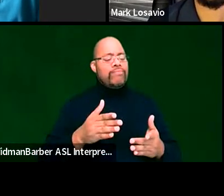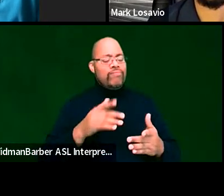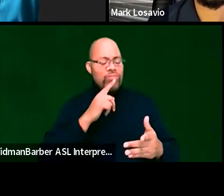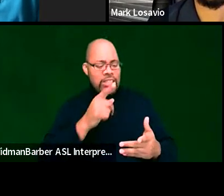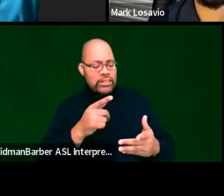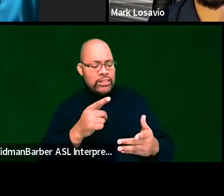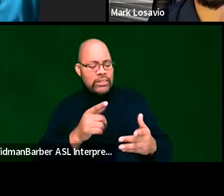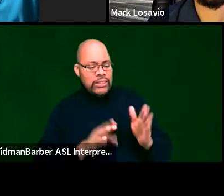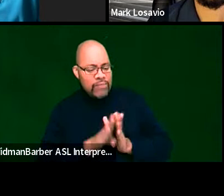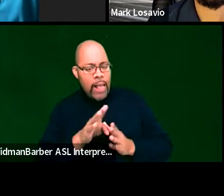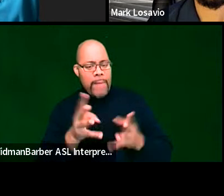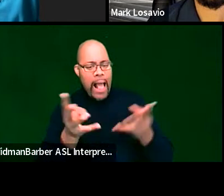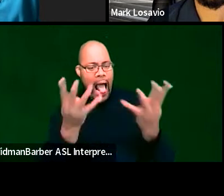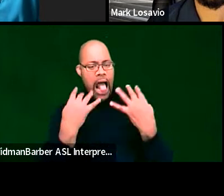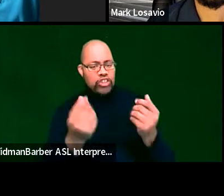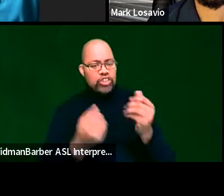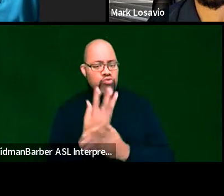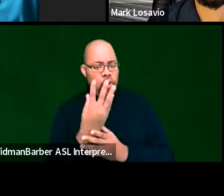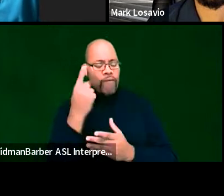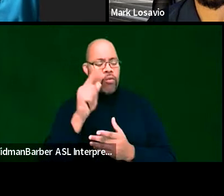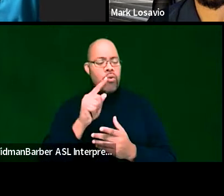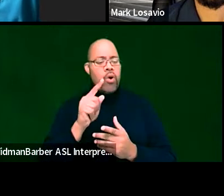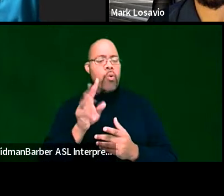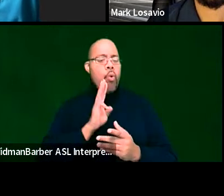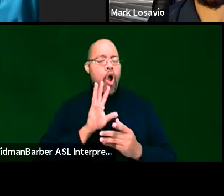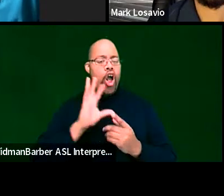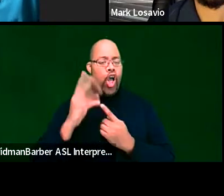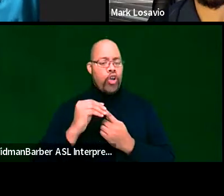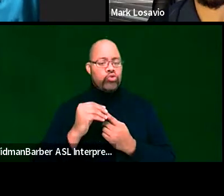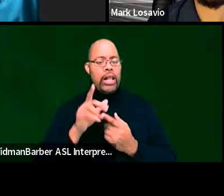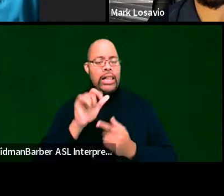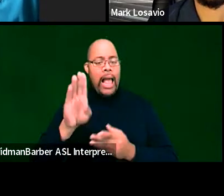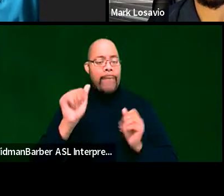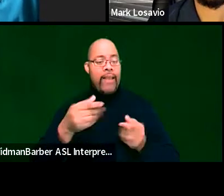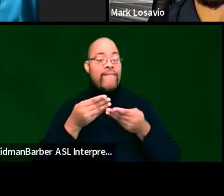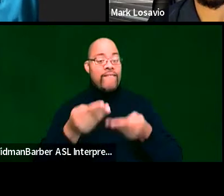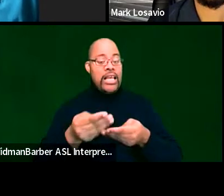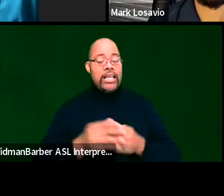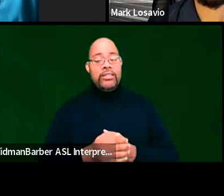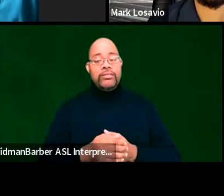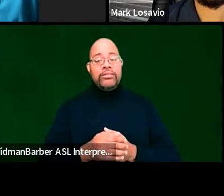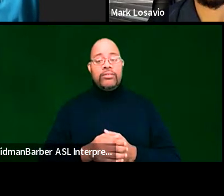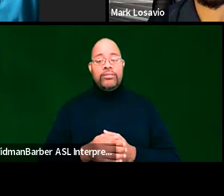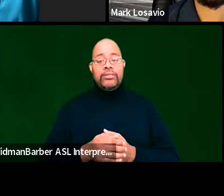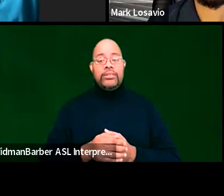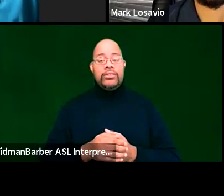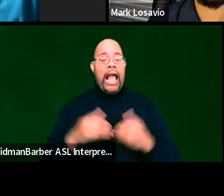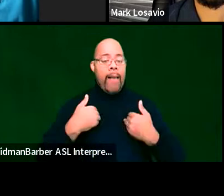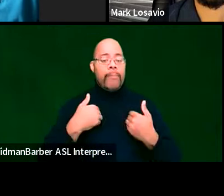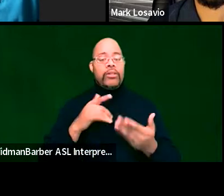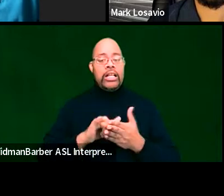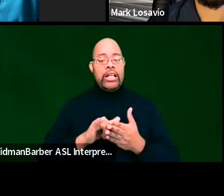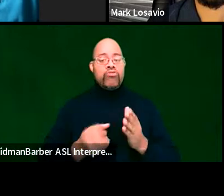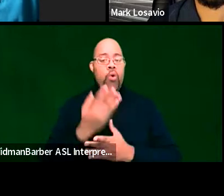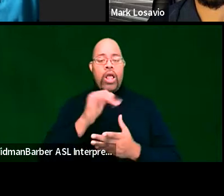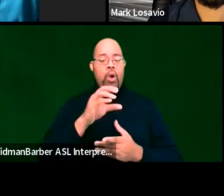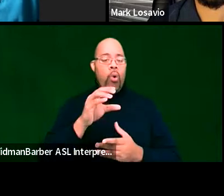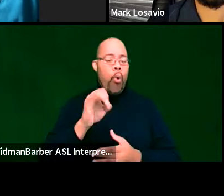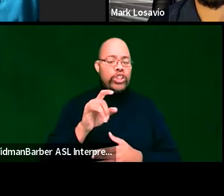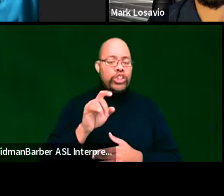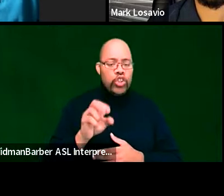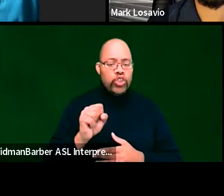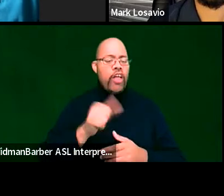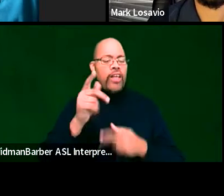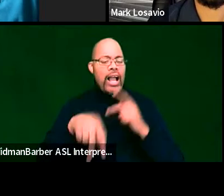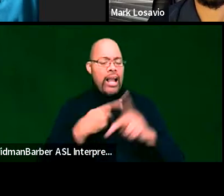algae growth for an aquaculture lab so that they could feed the aquaculture species that they were growing, like oysters and different